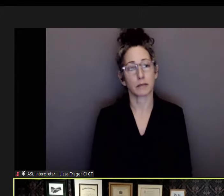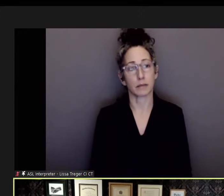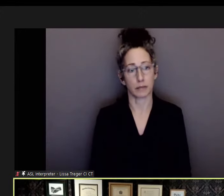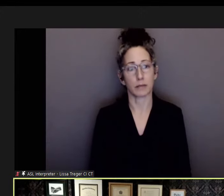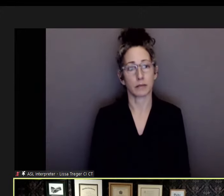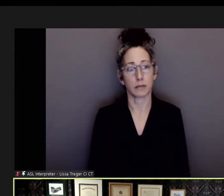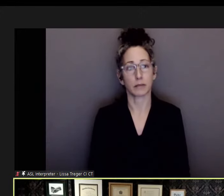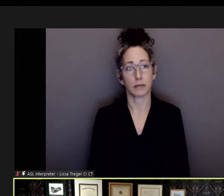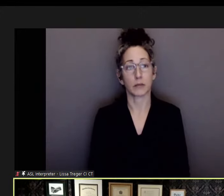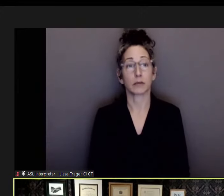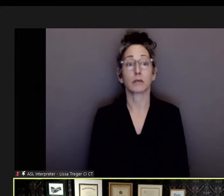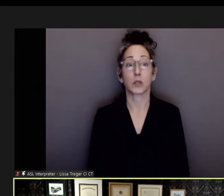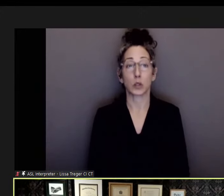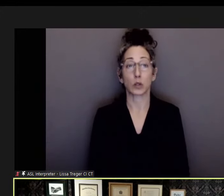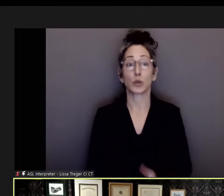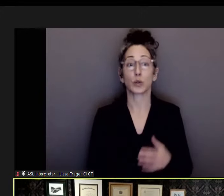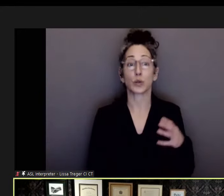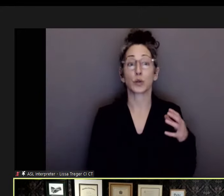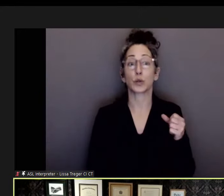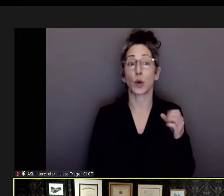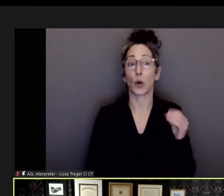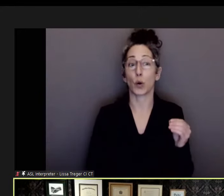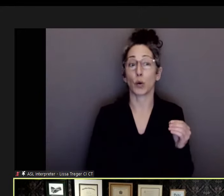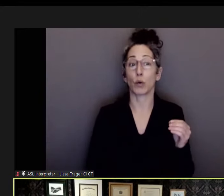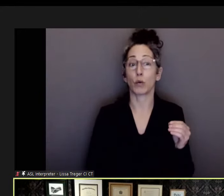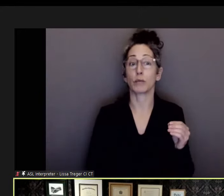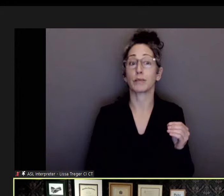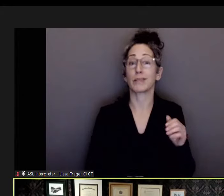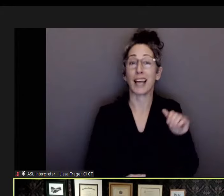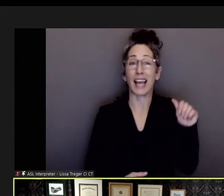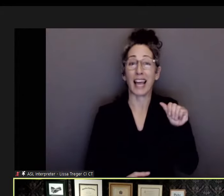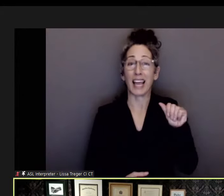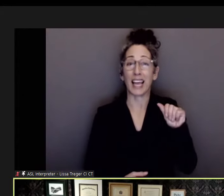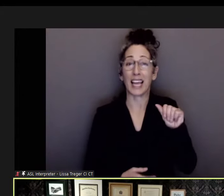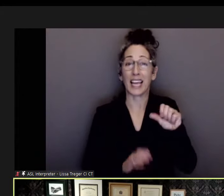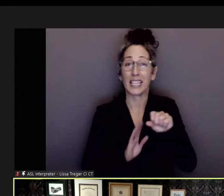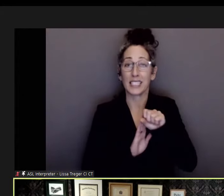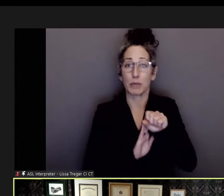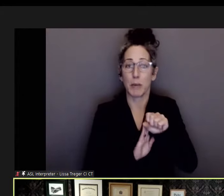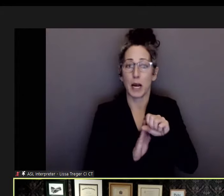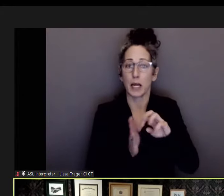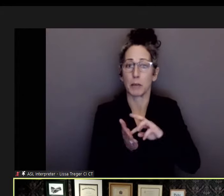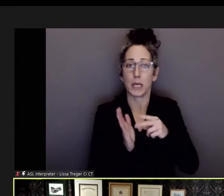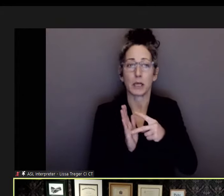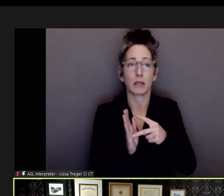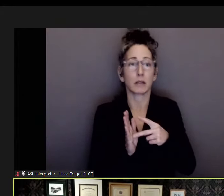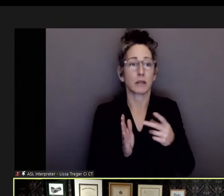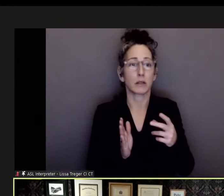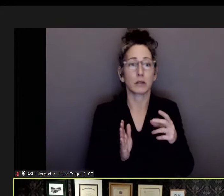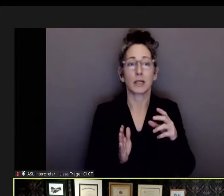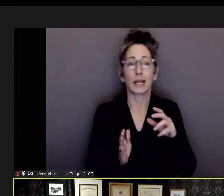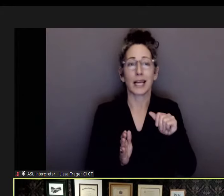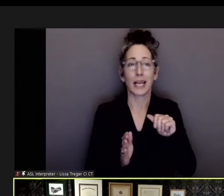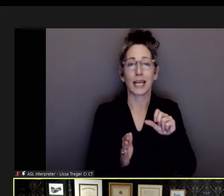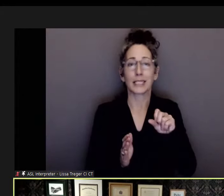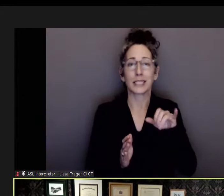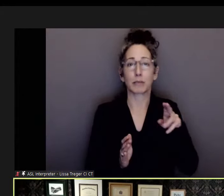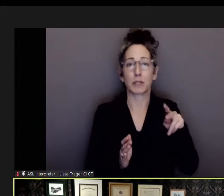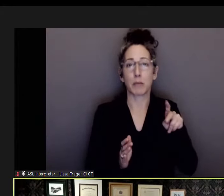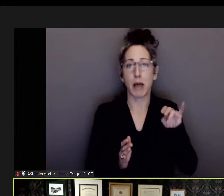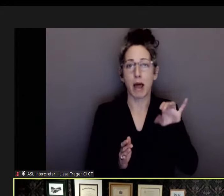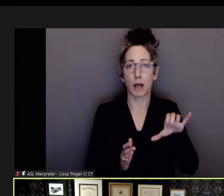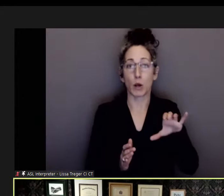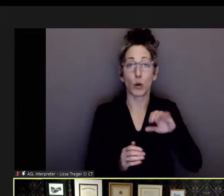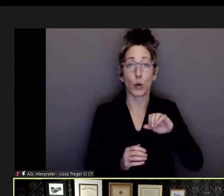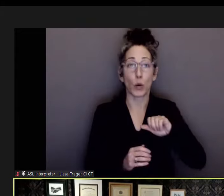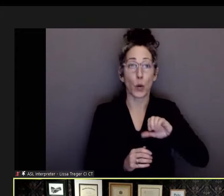analysis for asymptomatic disease. So this is for people who had, or asymptomatic COVID. That is, they had